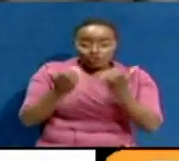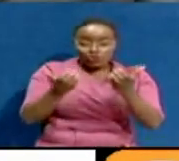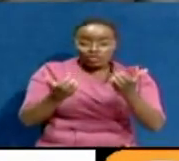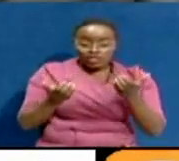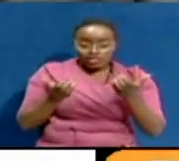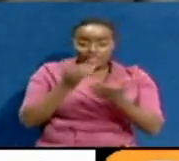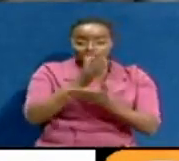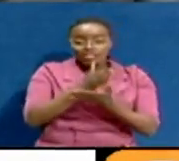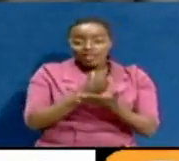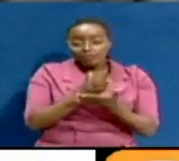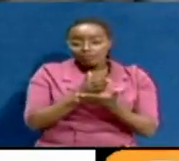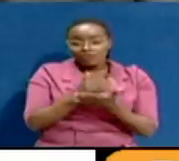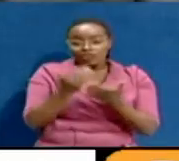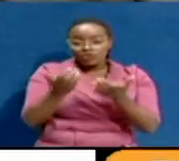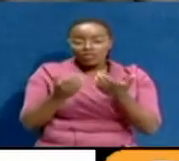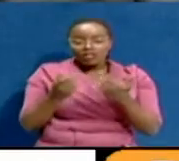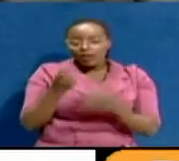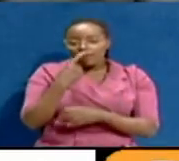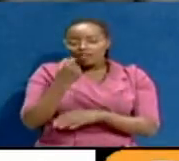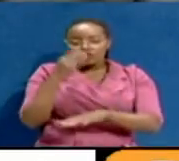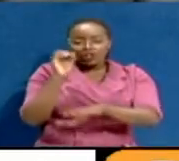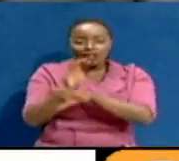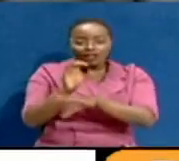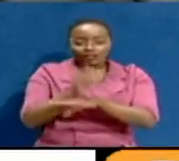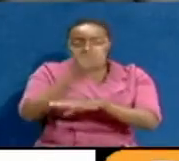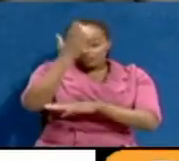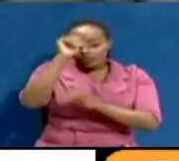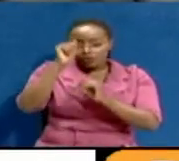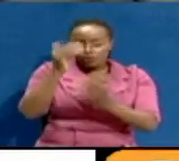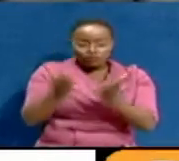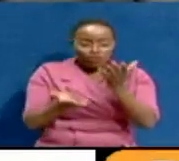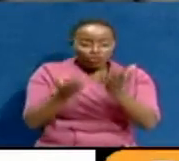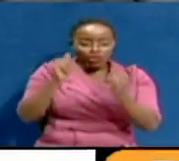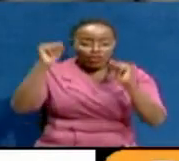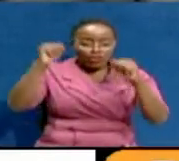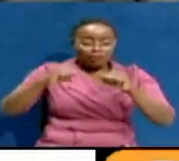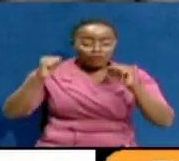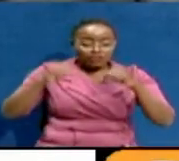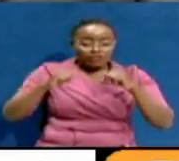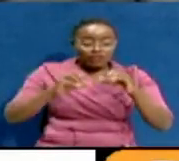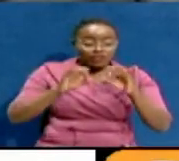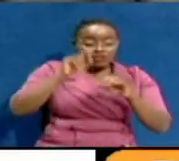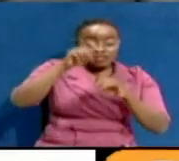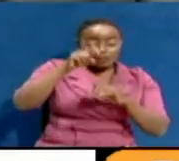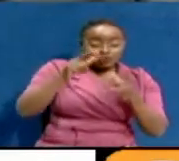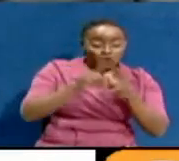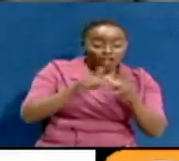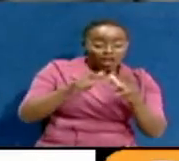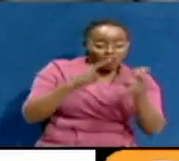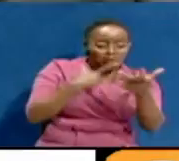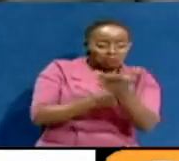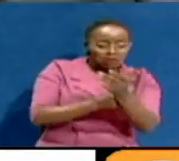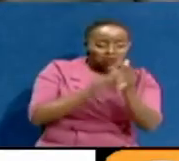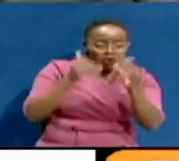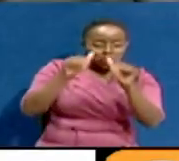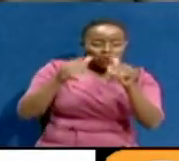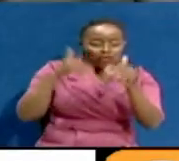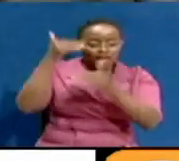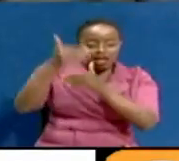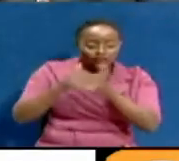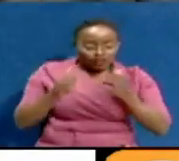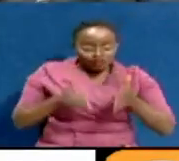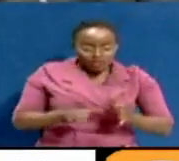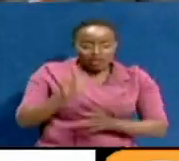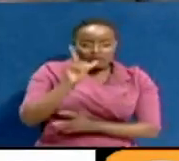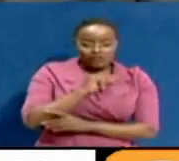require medical advice so that you can weigh the possibility, should you take the vaccine or should you wait out the pregnancy?